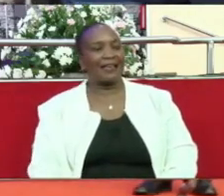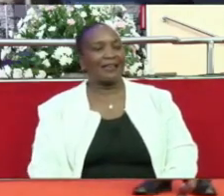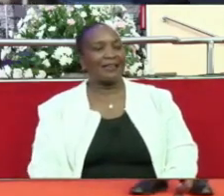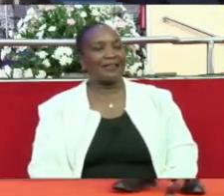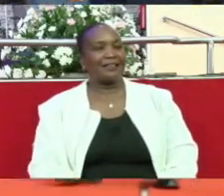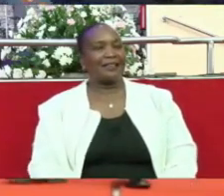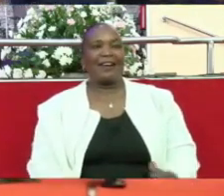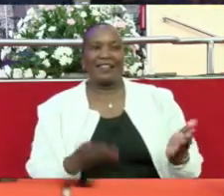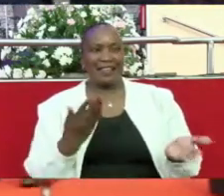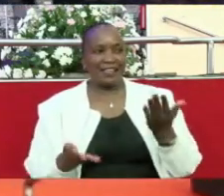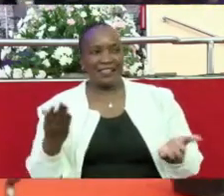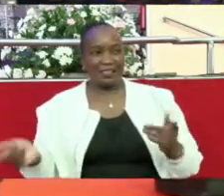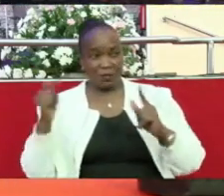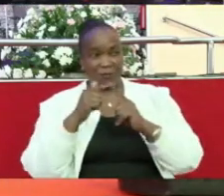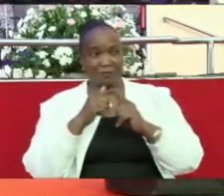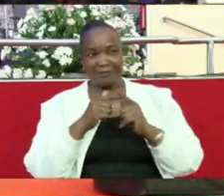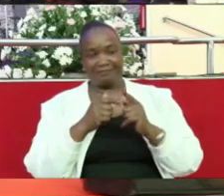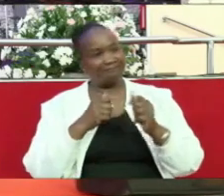But the weapons that the Lord is giving